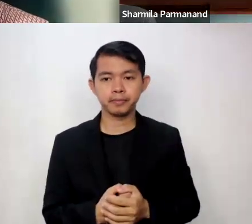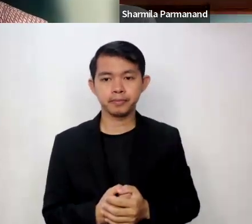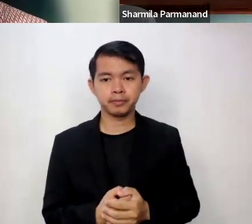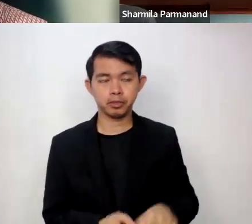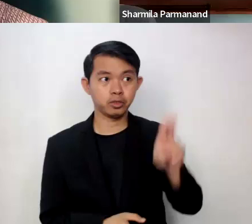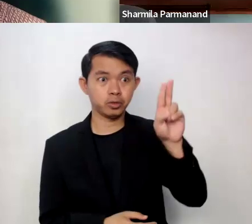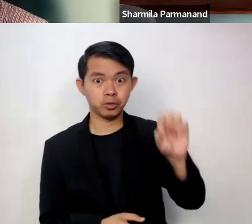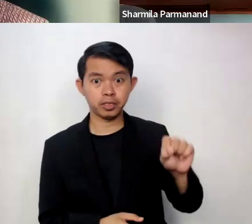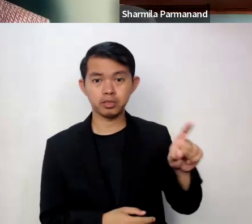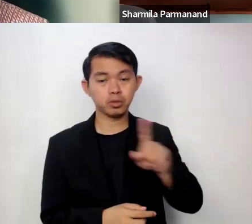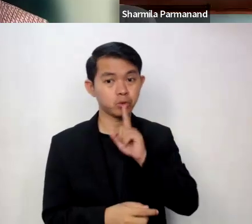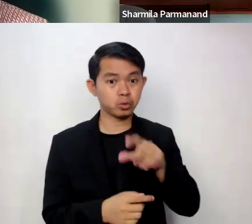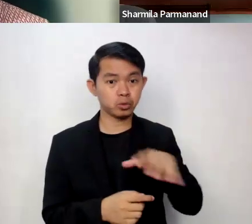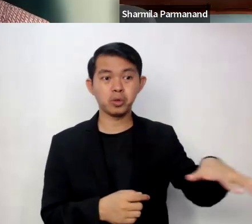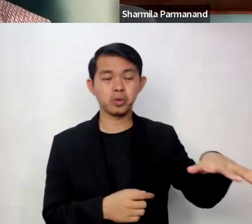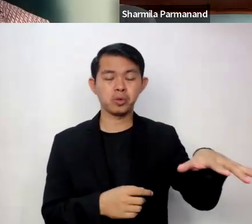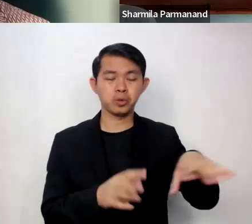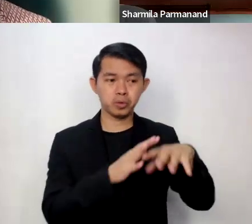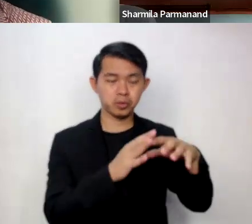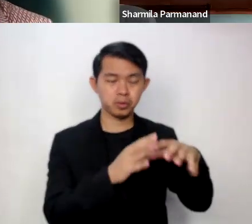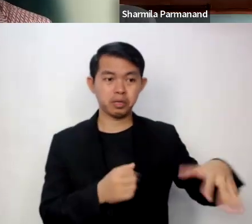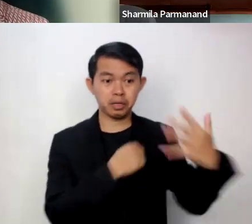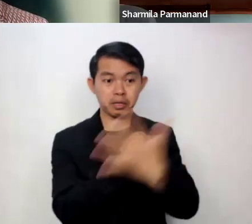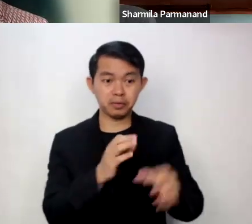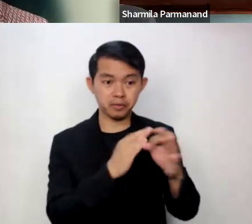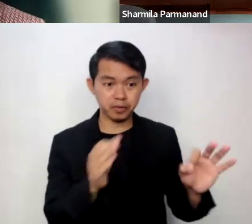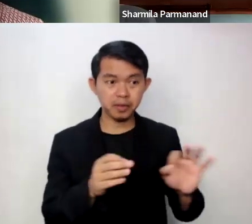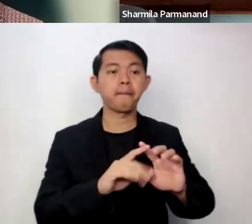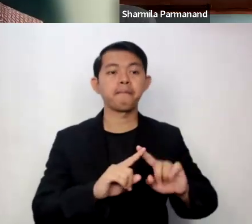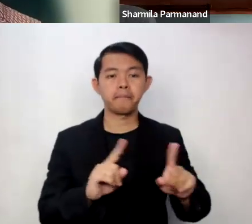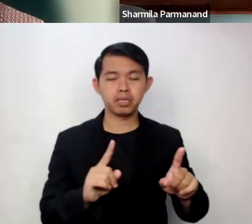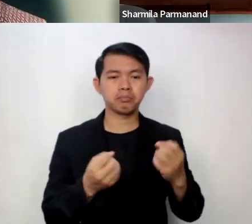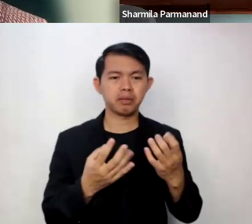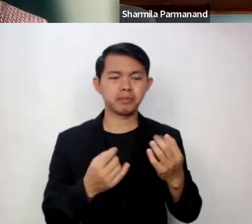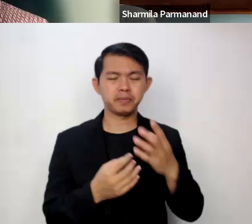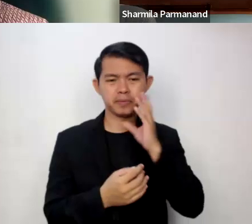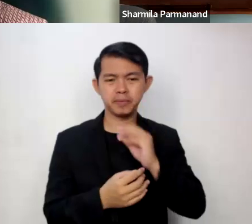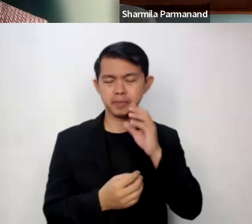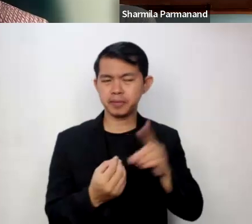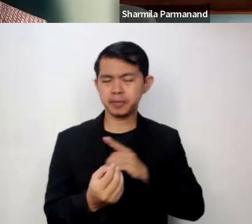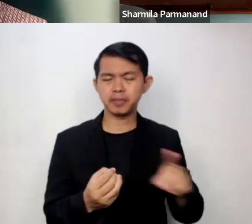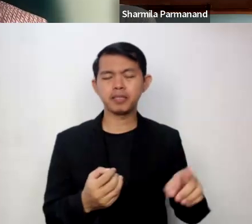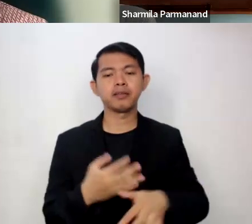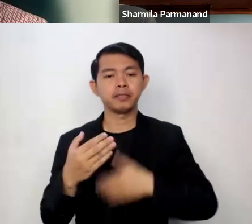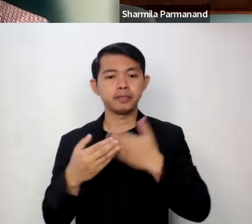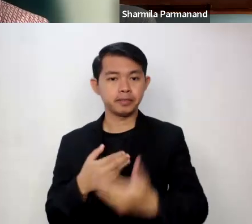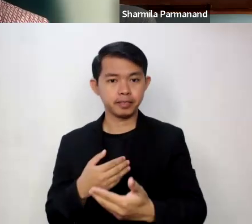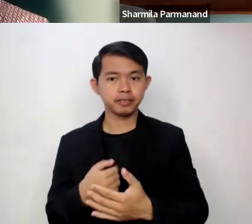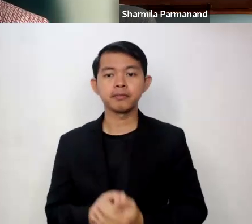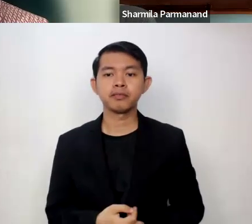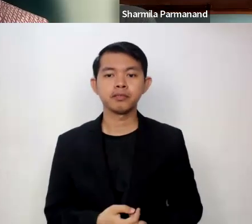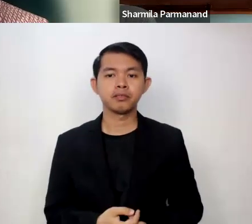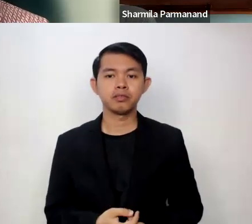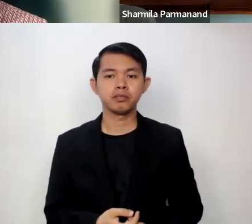their politics is actually very, very liberal, for example. So, syempre, as a scholar in the global north, I really want to resist